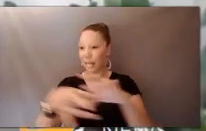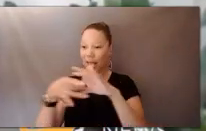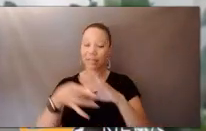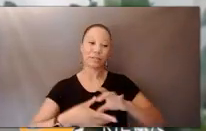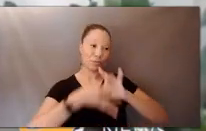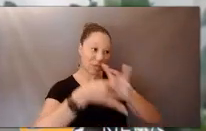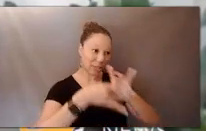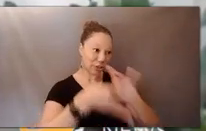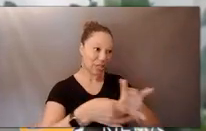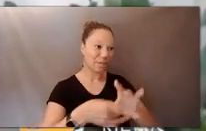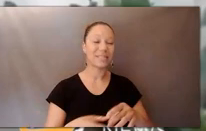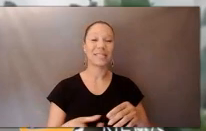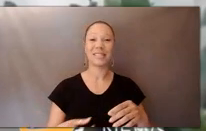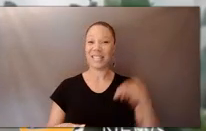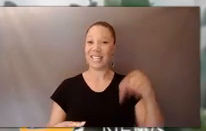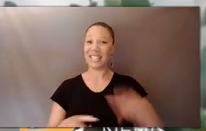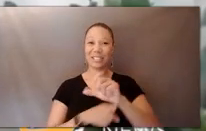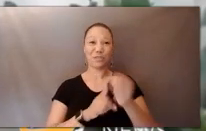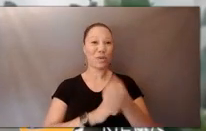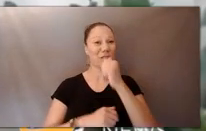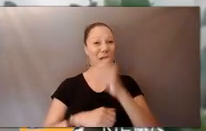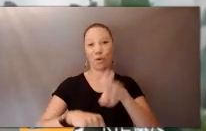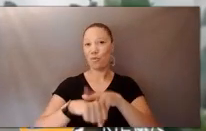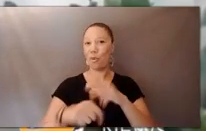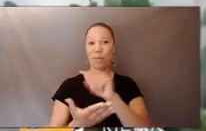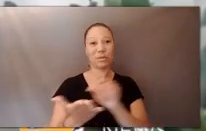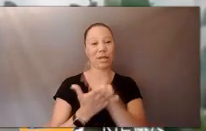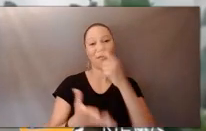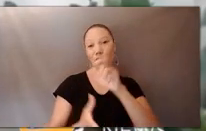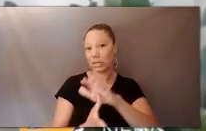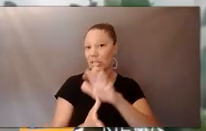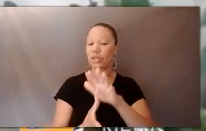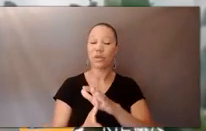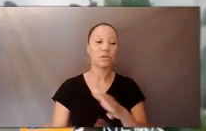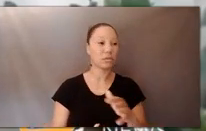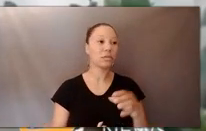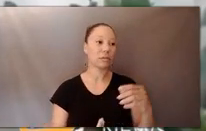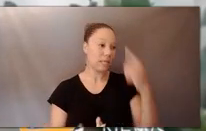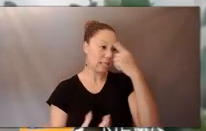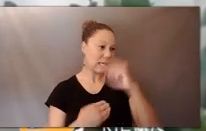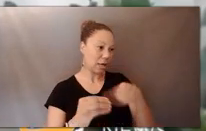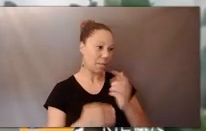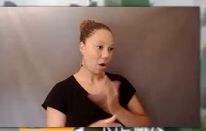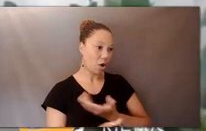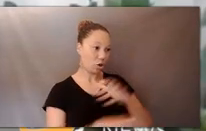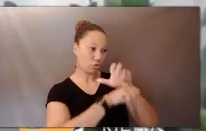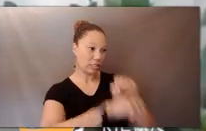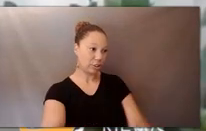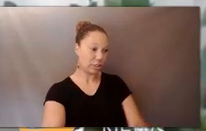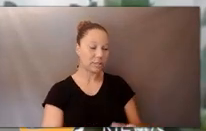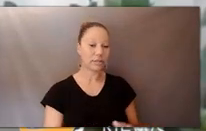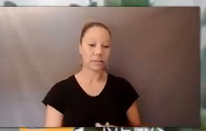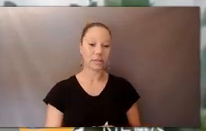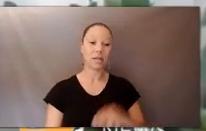is absolutely not a normal time for seniors, given our traditions. Talking with Nicole with the